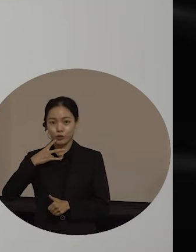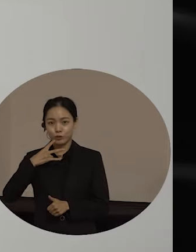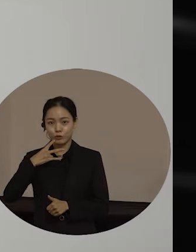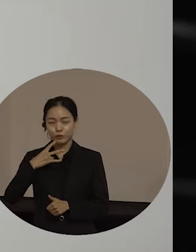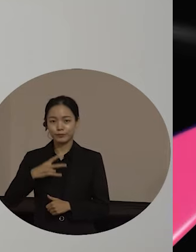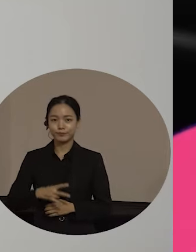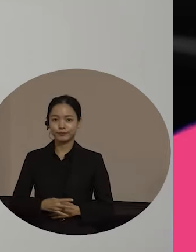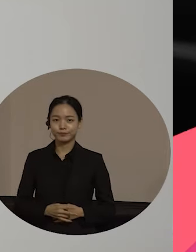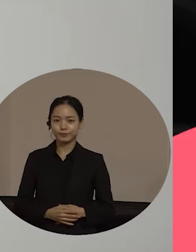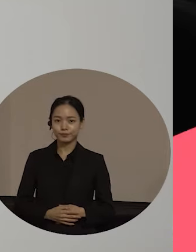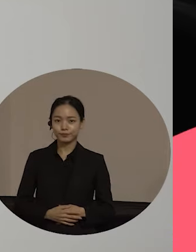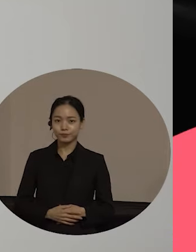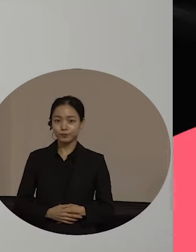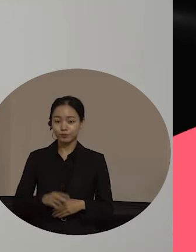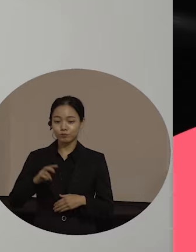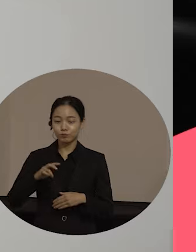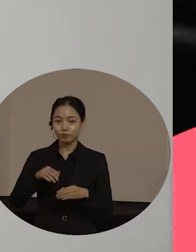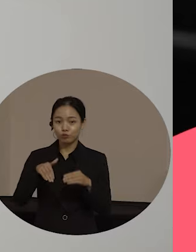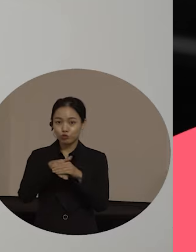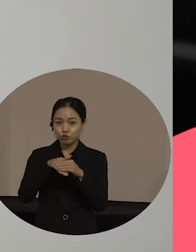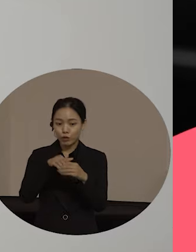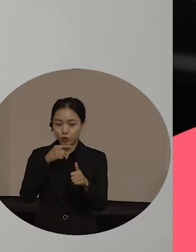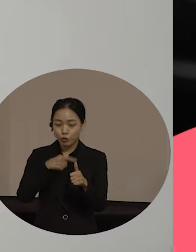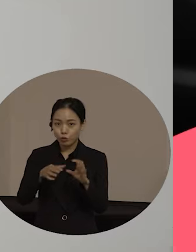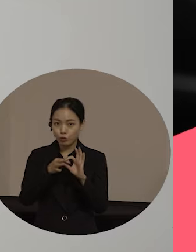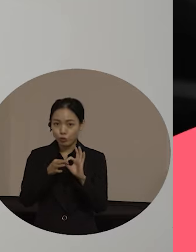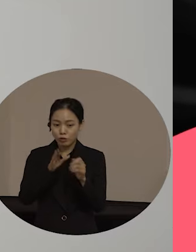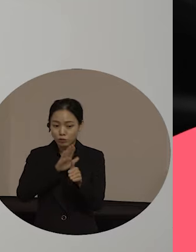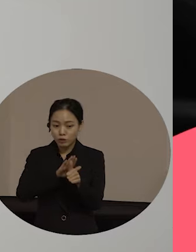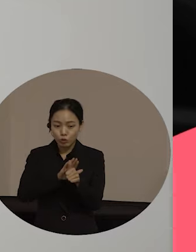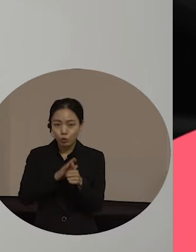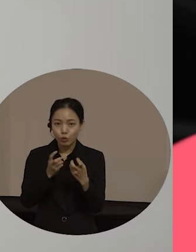it's kind of, because it's mentioned also in the legislation,